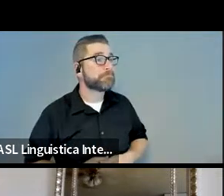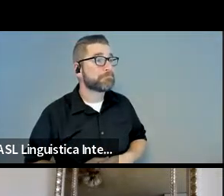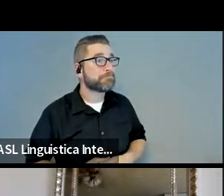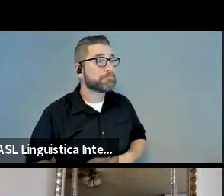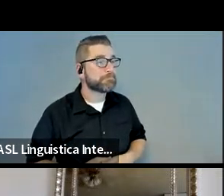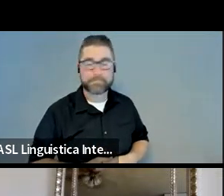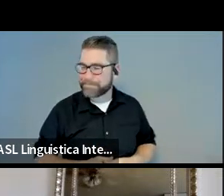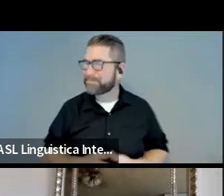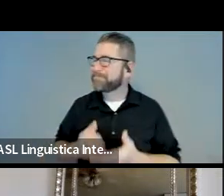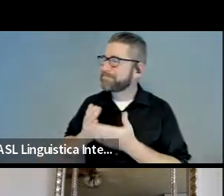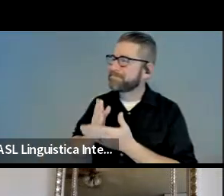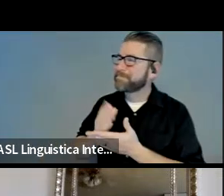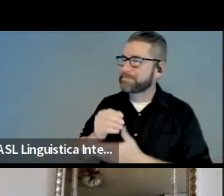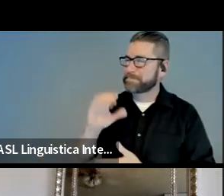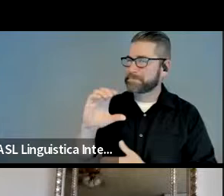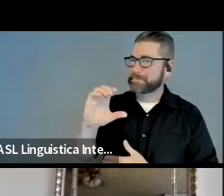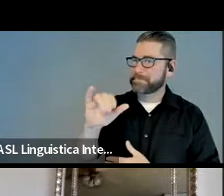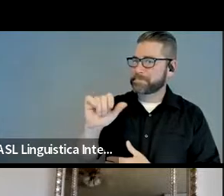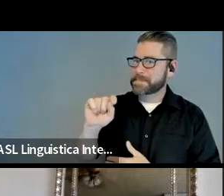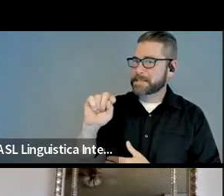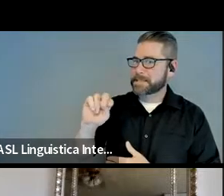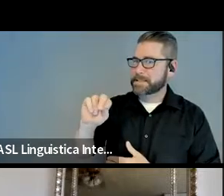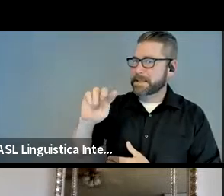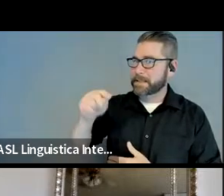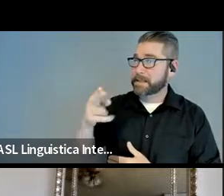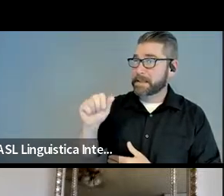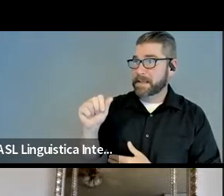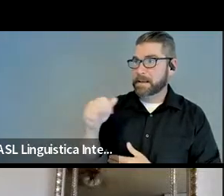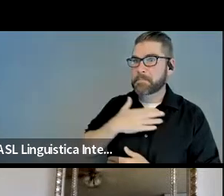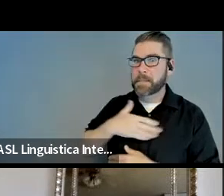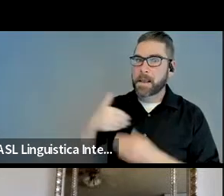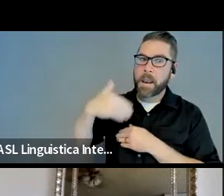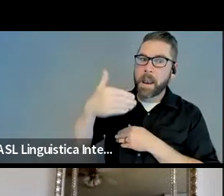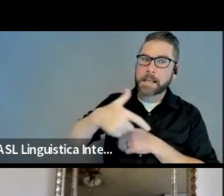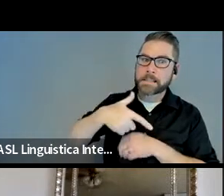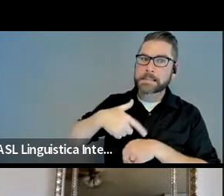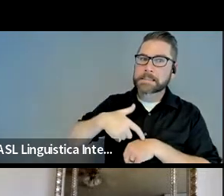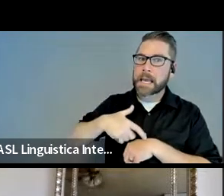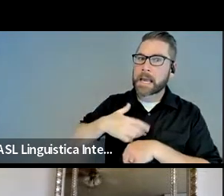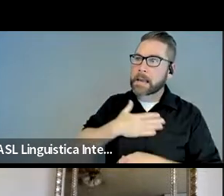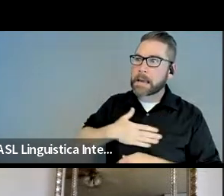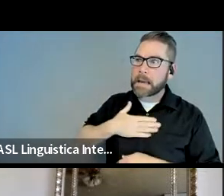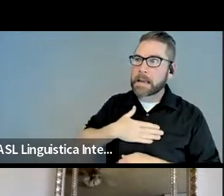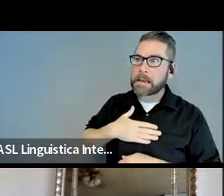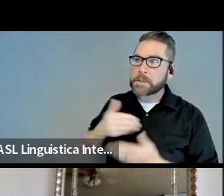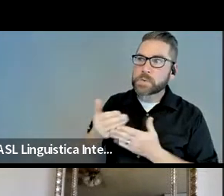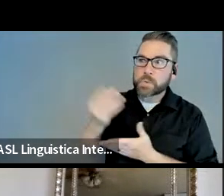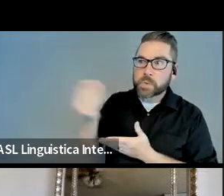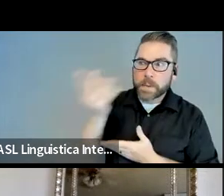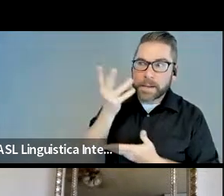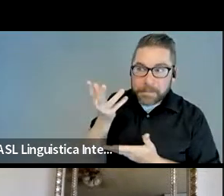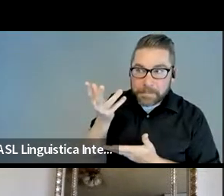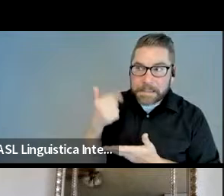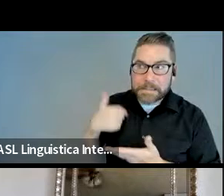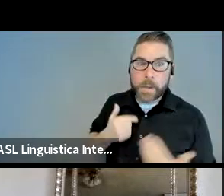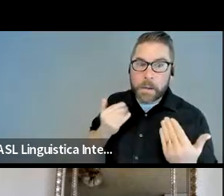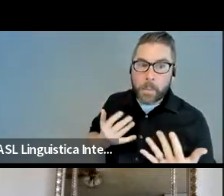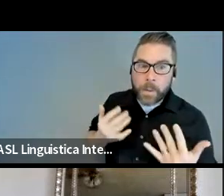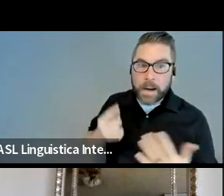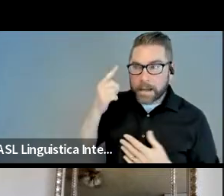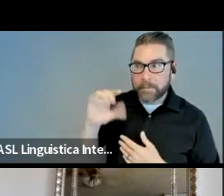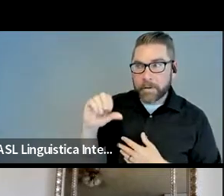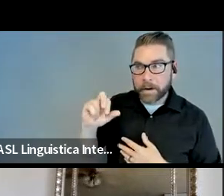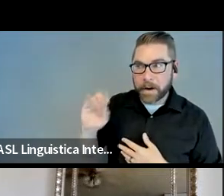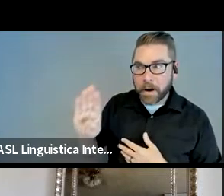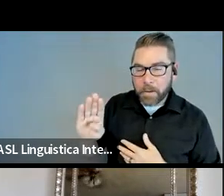right, thanks, Cynthia. Next time, come with some updates, please. We are waiting for CARB. I will. Okay, thank you so much. Well,